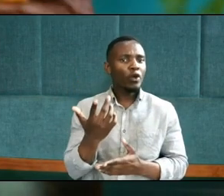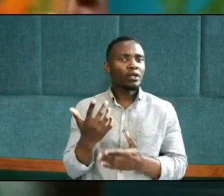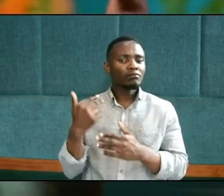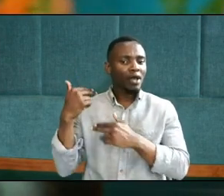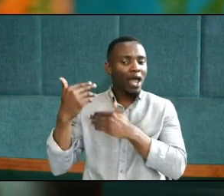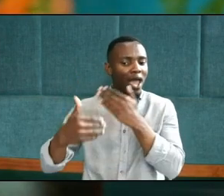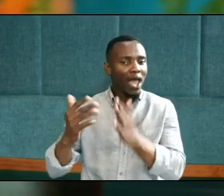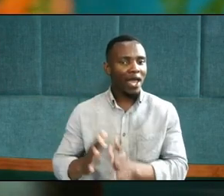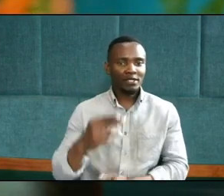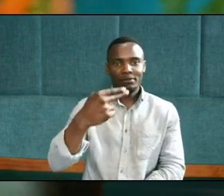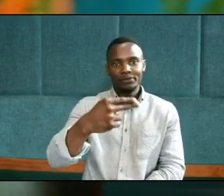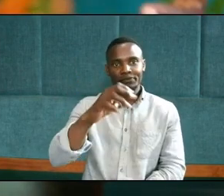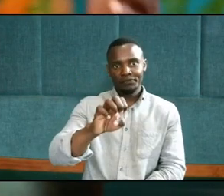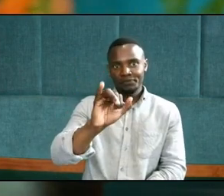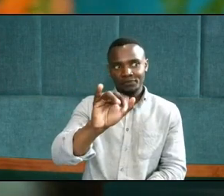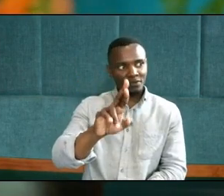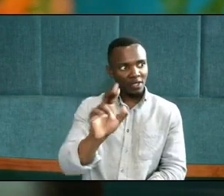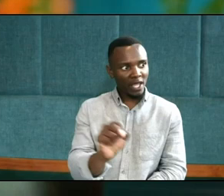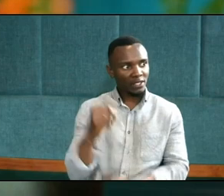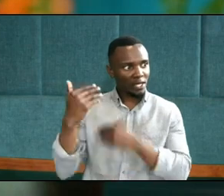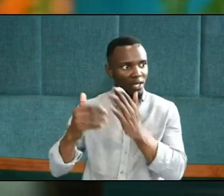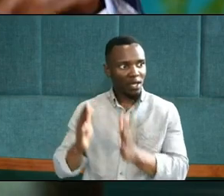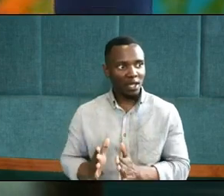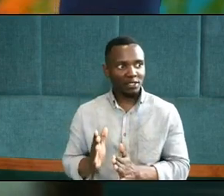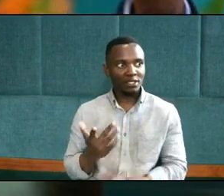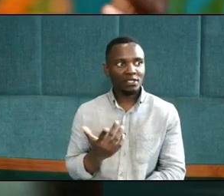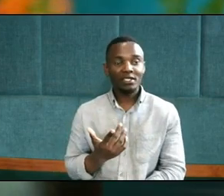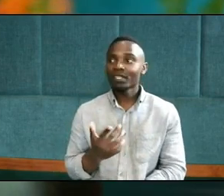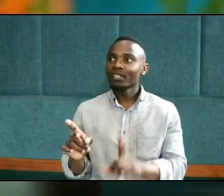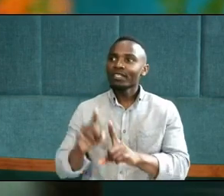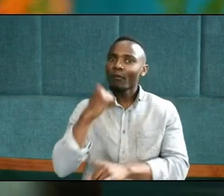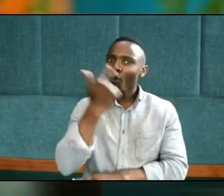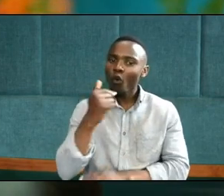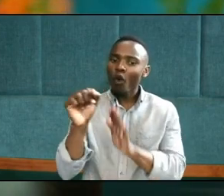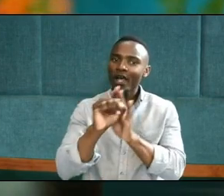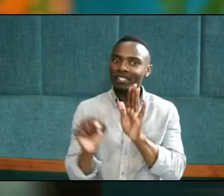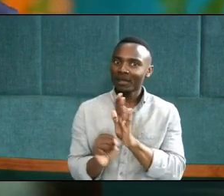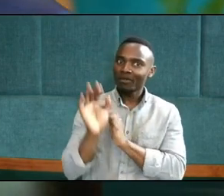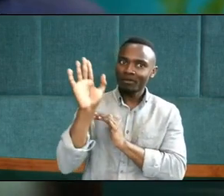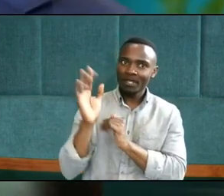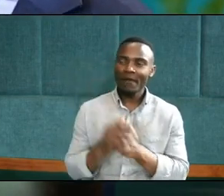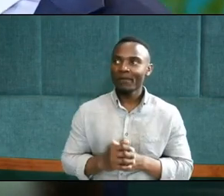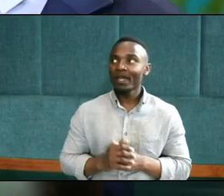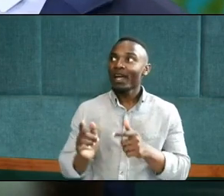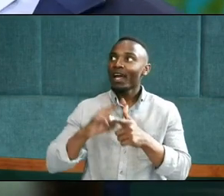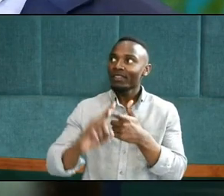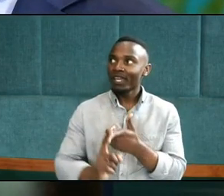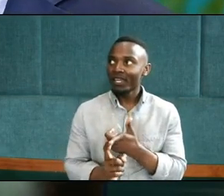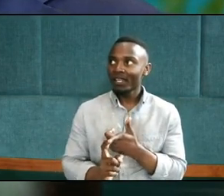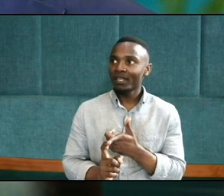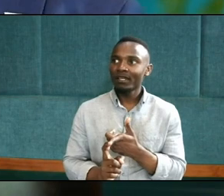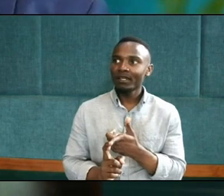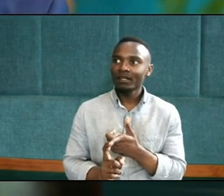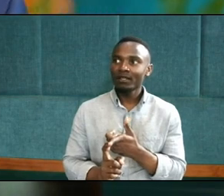the citizens, so to speak, of that kingdom? Who are the subjects of that kingdom? And then,